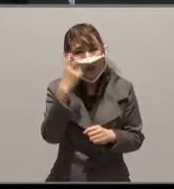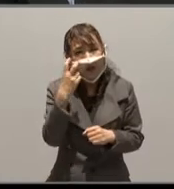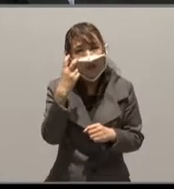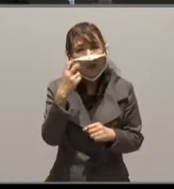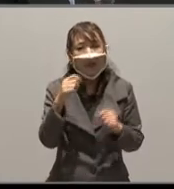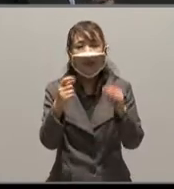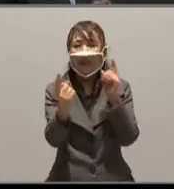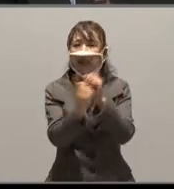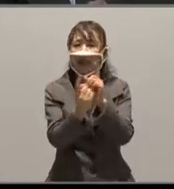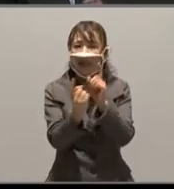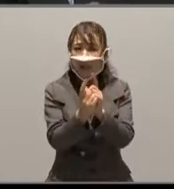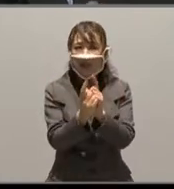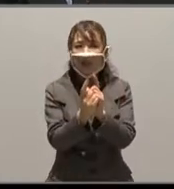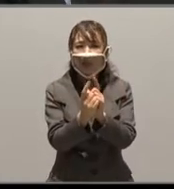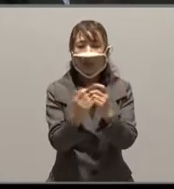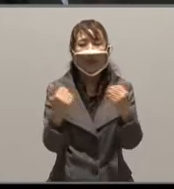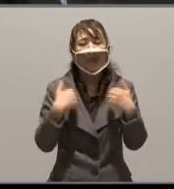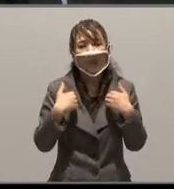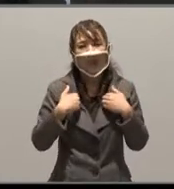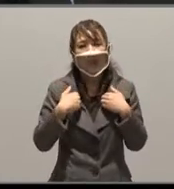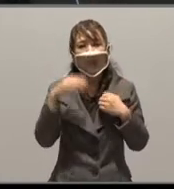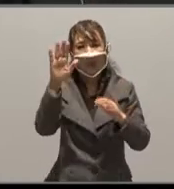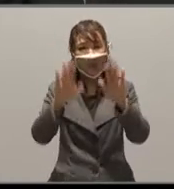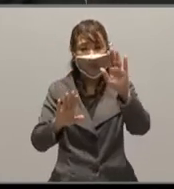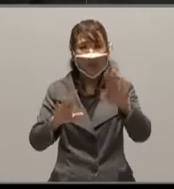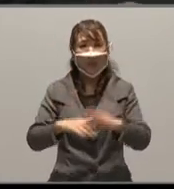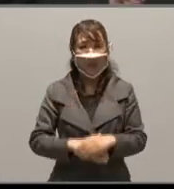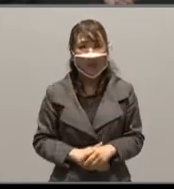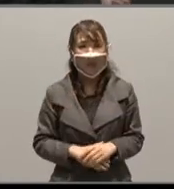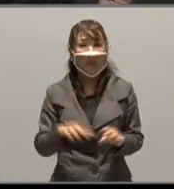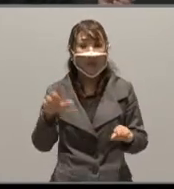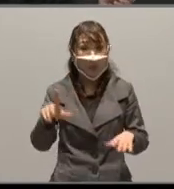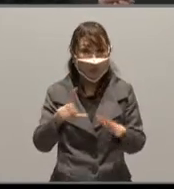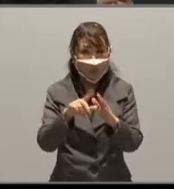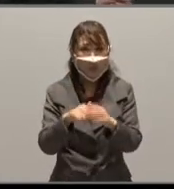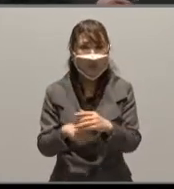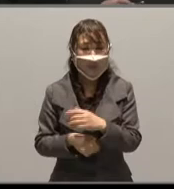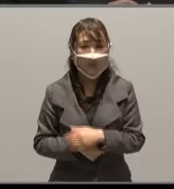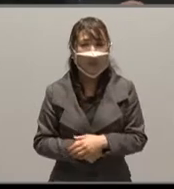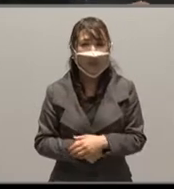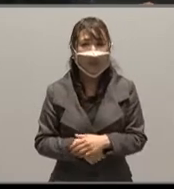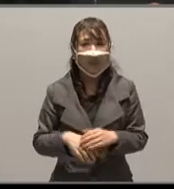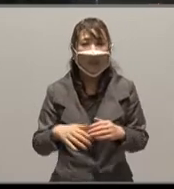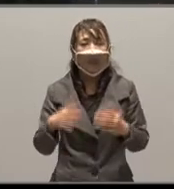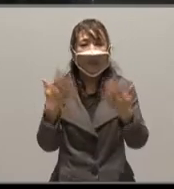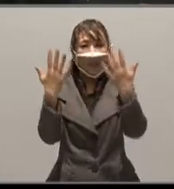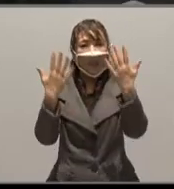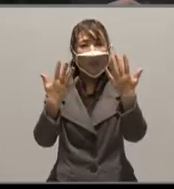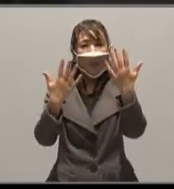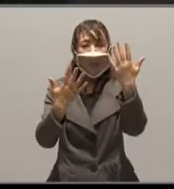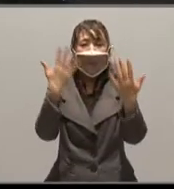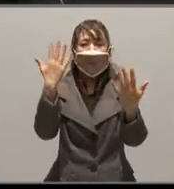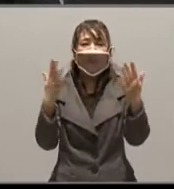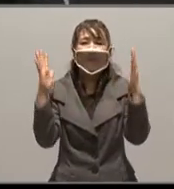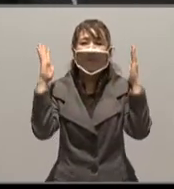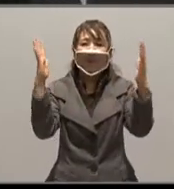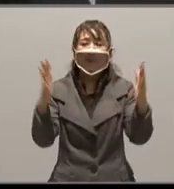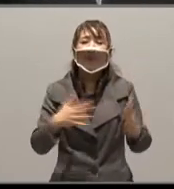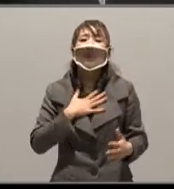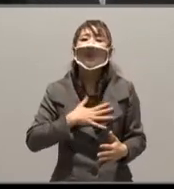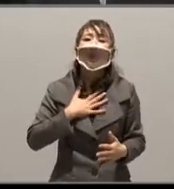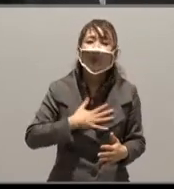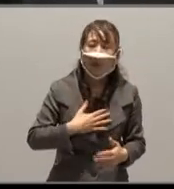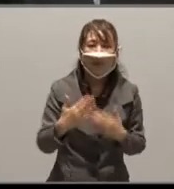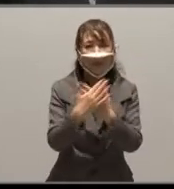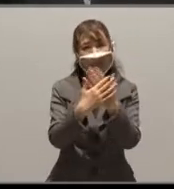of this. Effective preventive measures are required. And forest bathing is attracting attention as a new